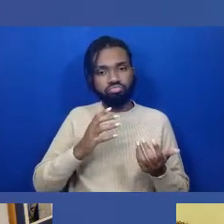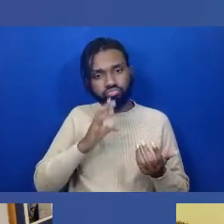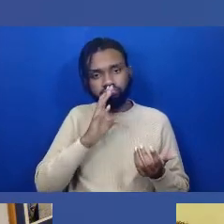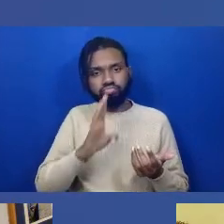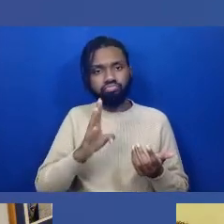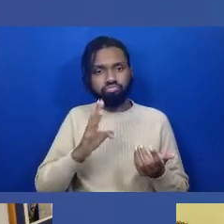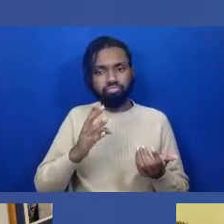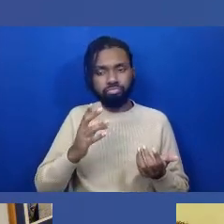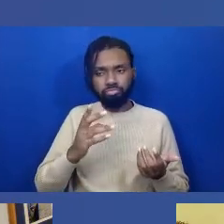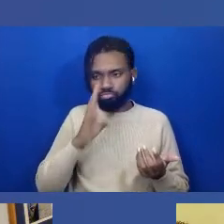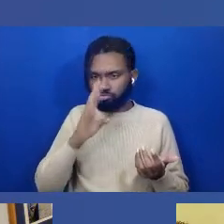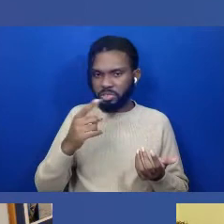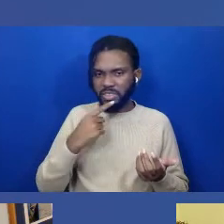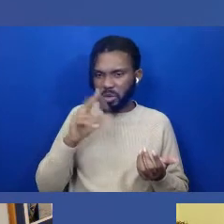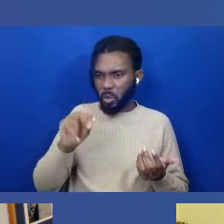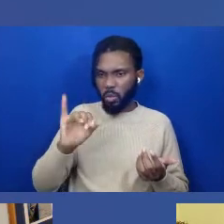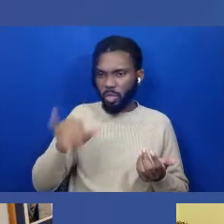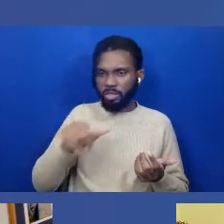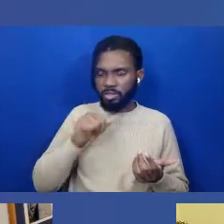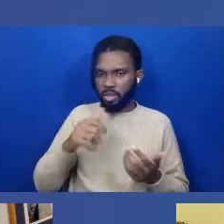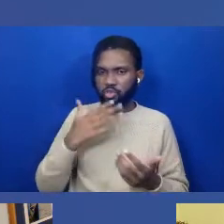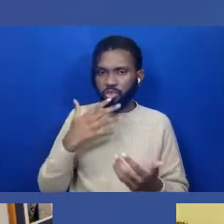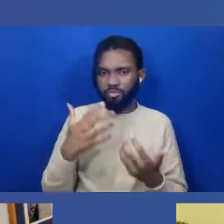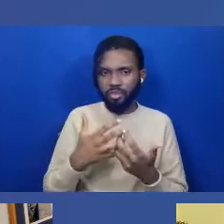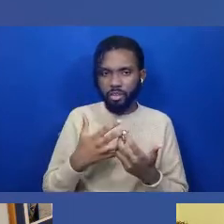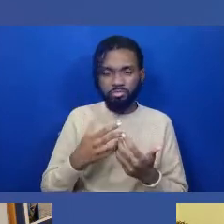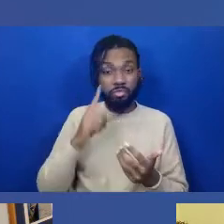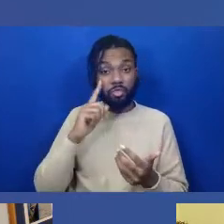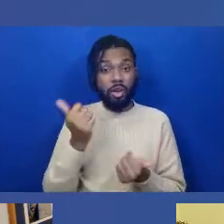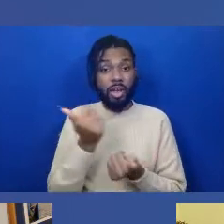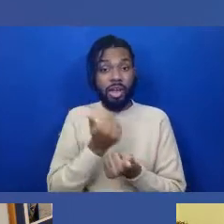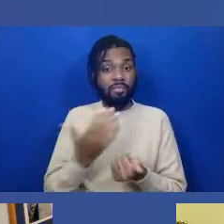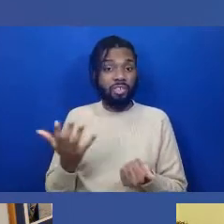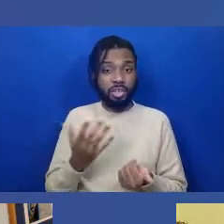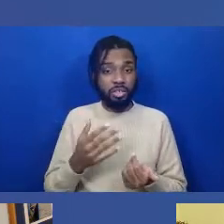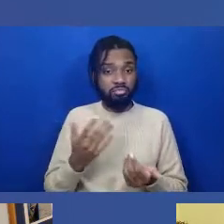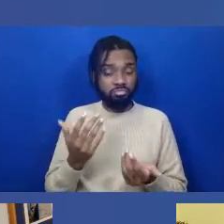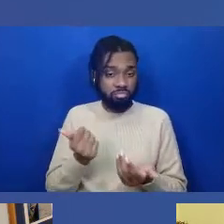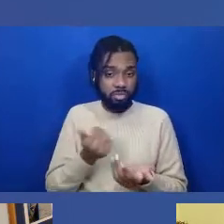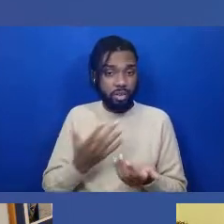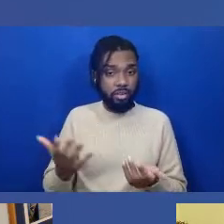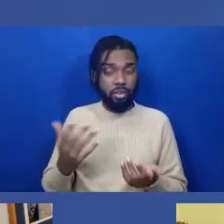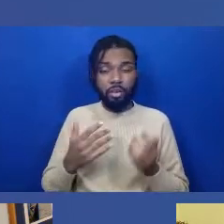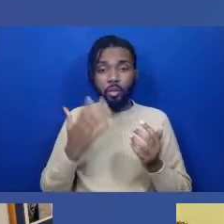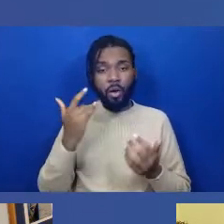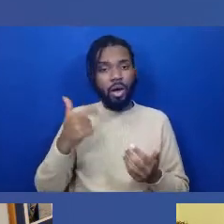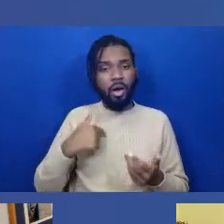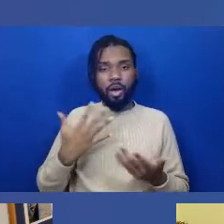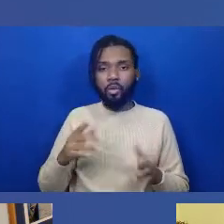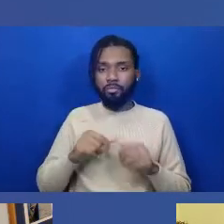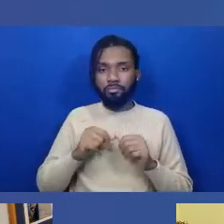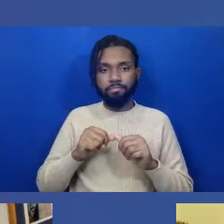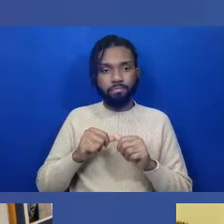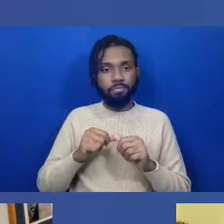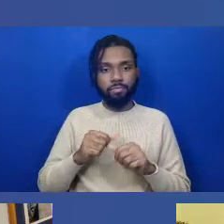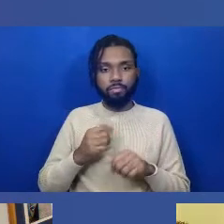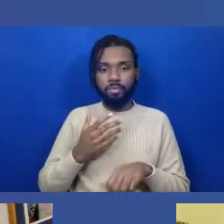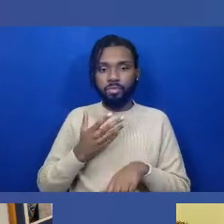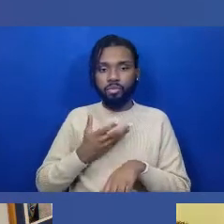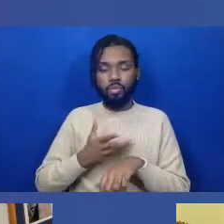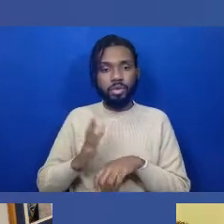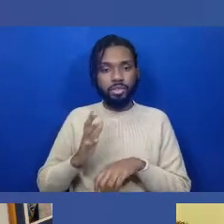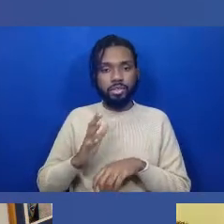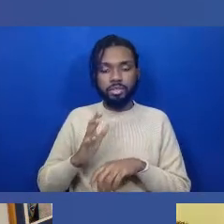not the right fit for everything that isn't, right? So that I don't keep wasting the person